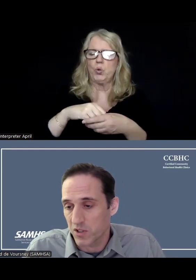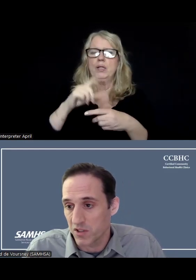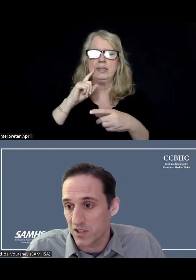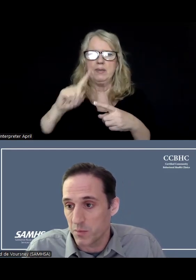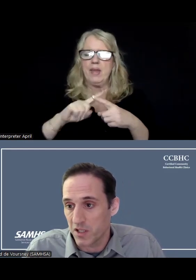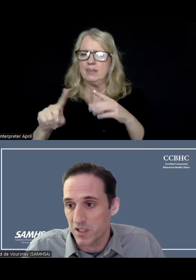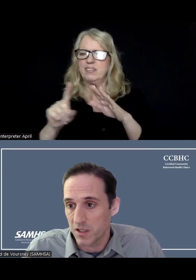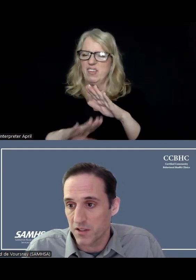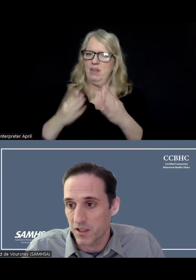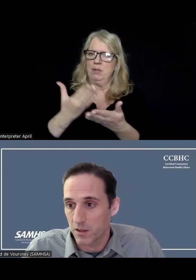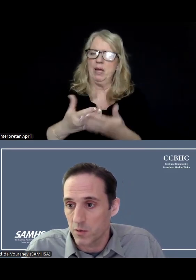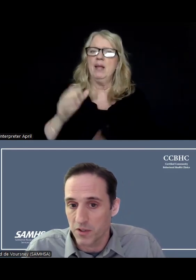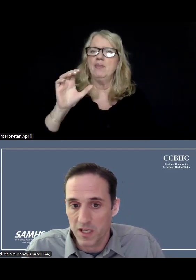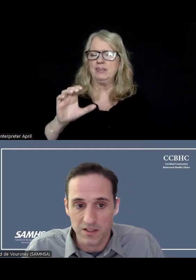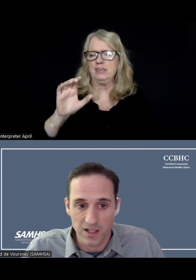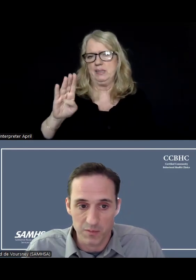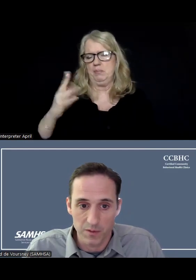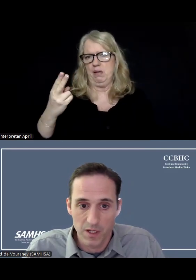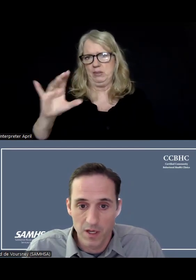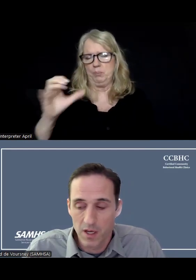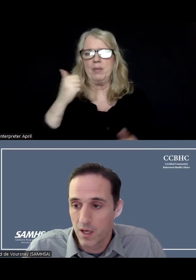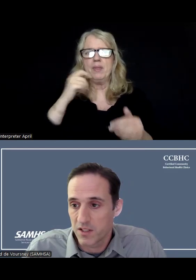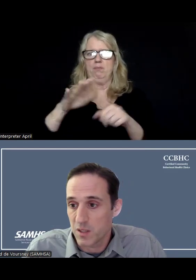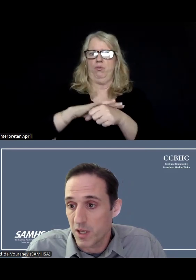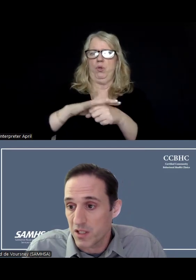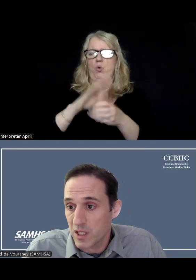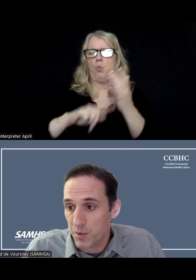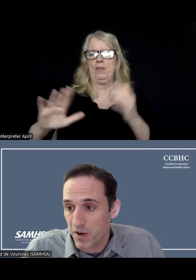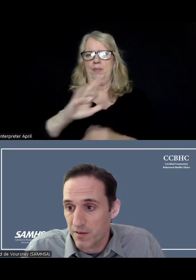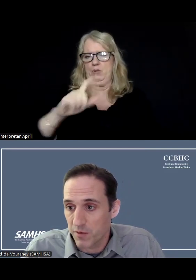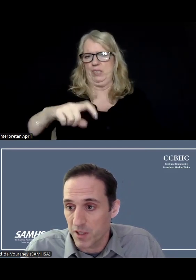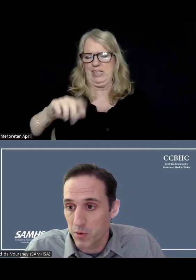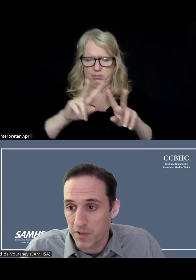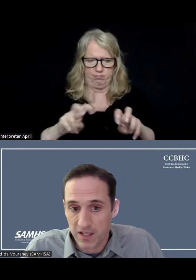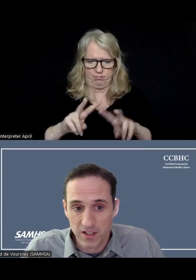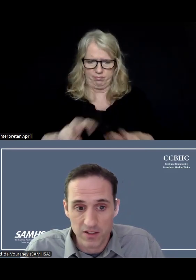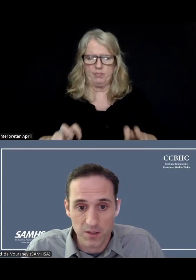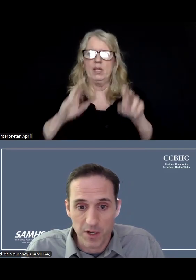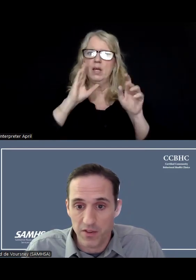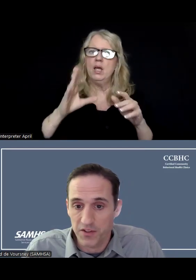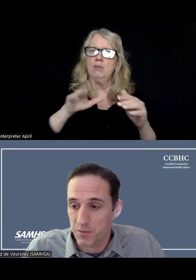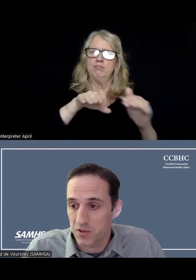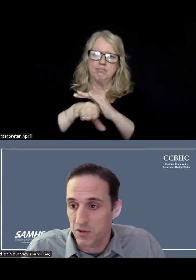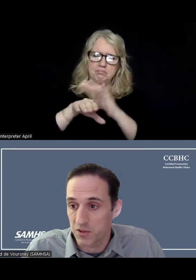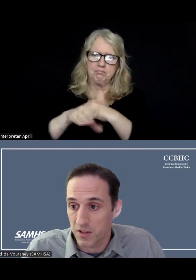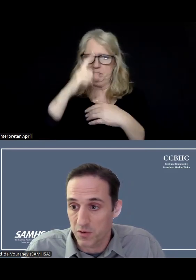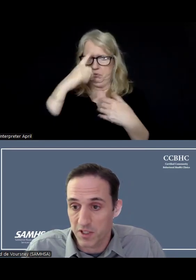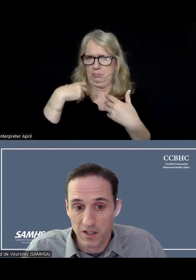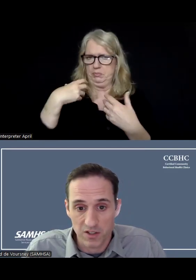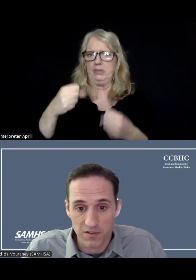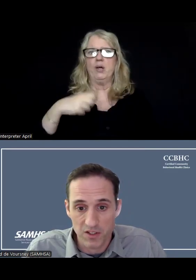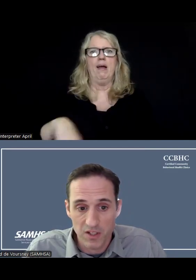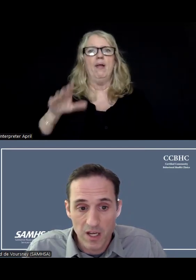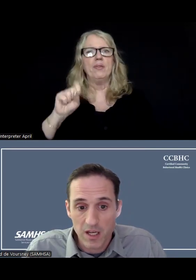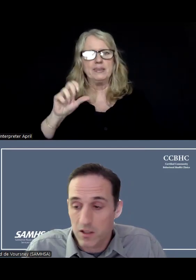basing what the CCBHC does on a local needs assessment. CCBHCs provide for improved access to mental health and substance use disorder